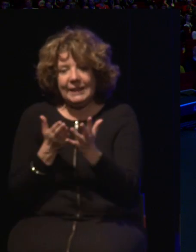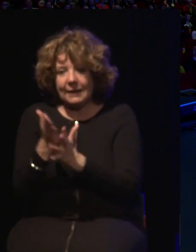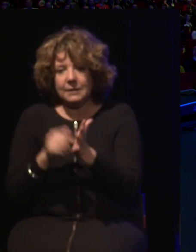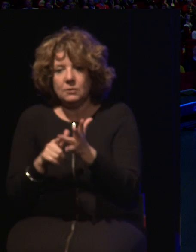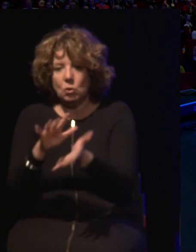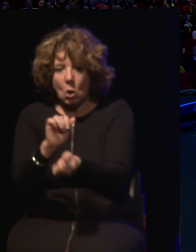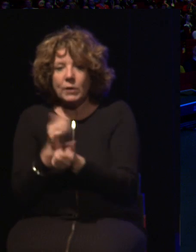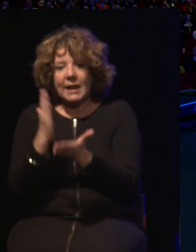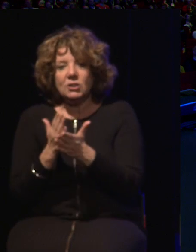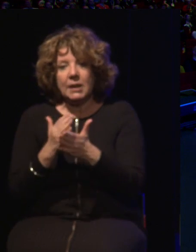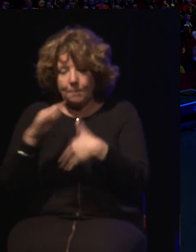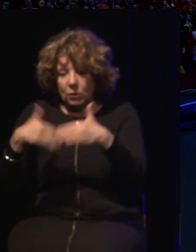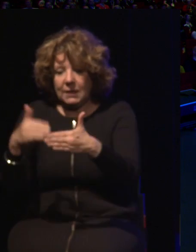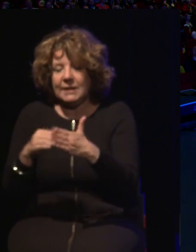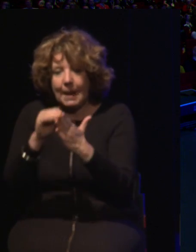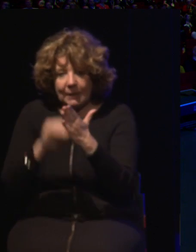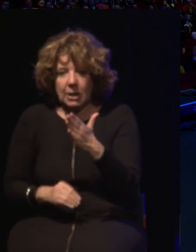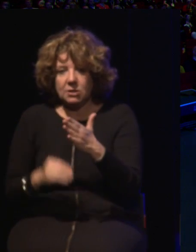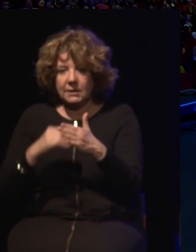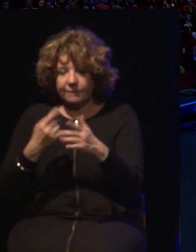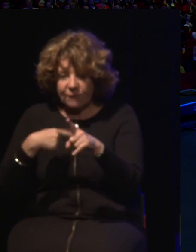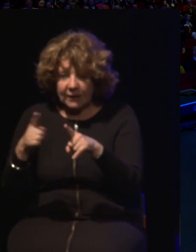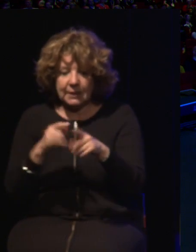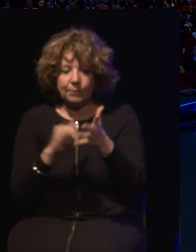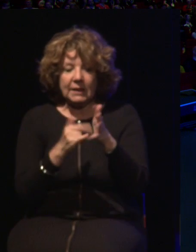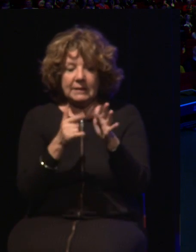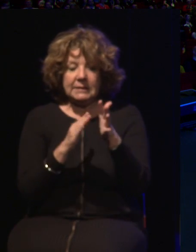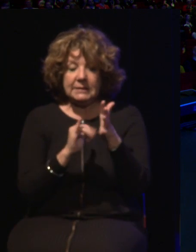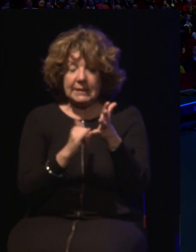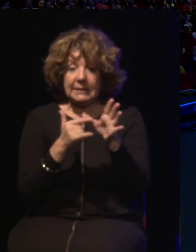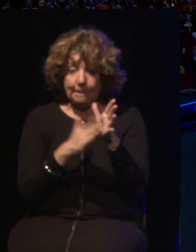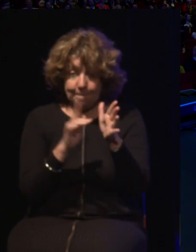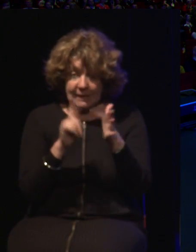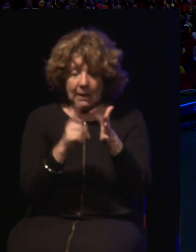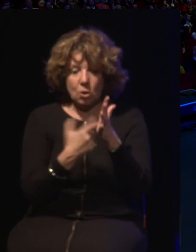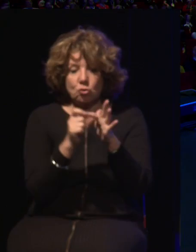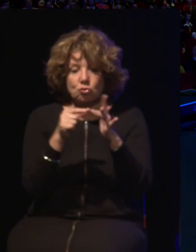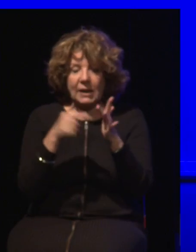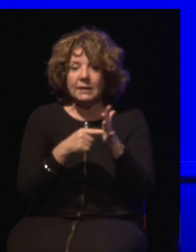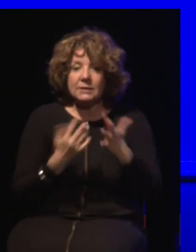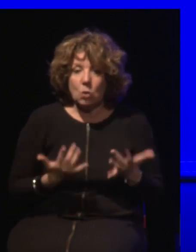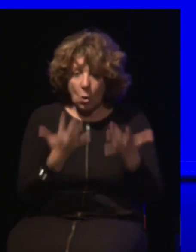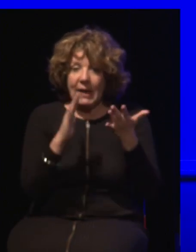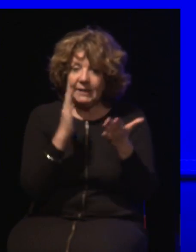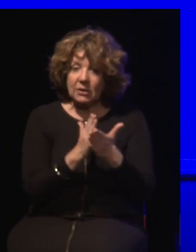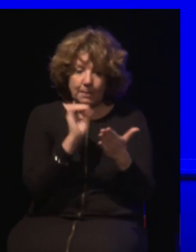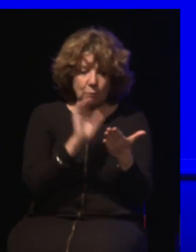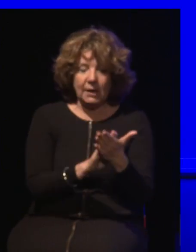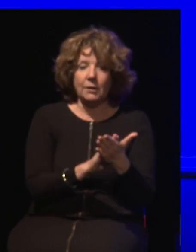has become so valued that some people are even putting it onto their online dating profile.